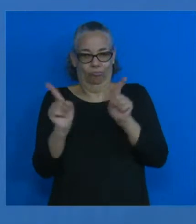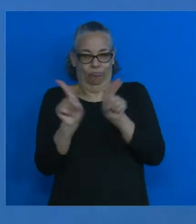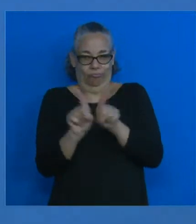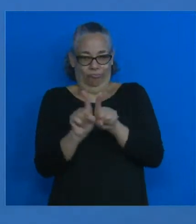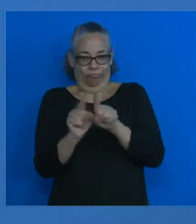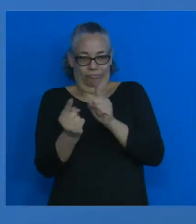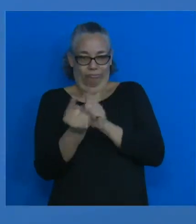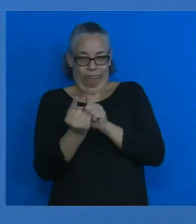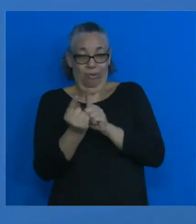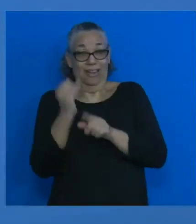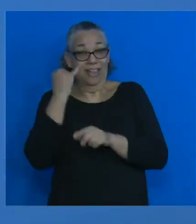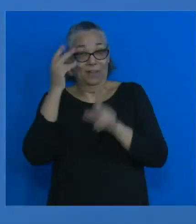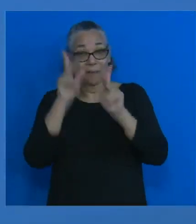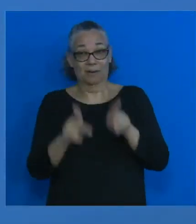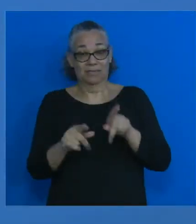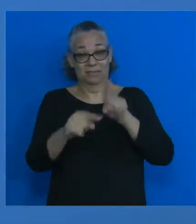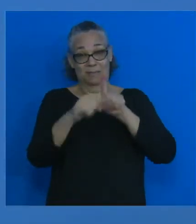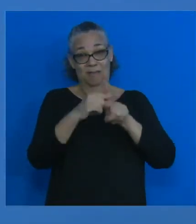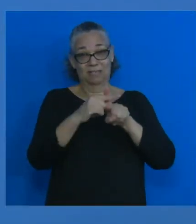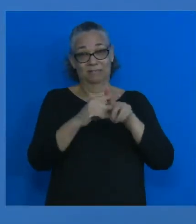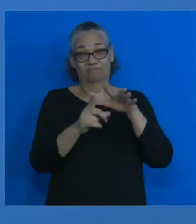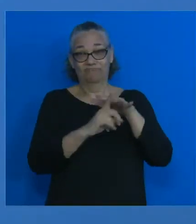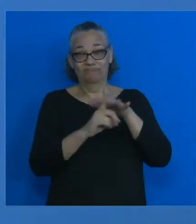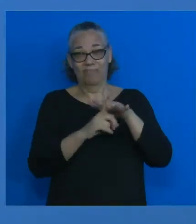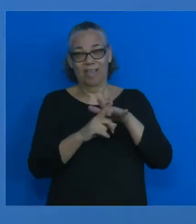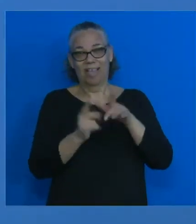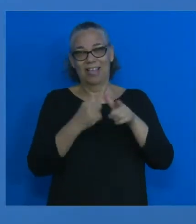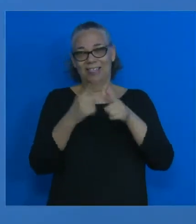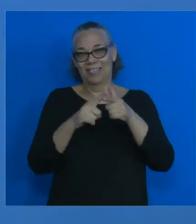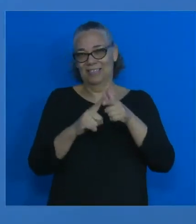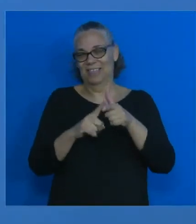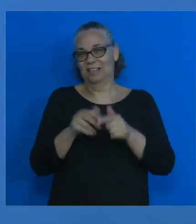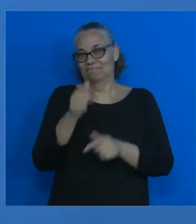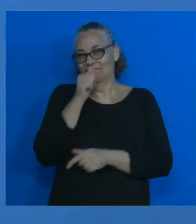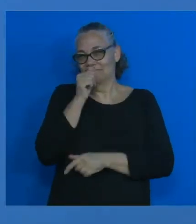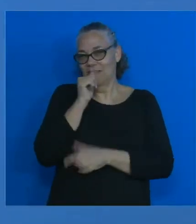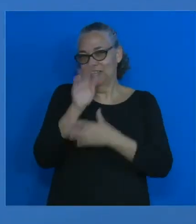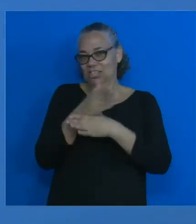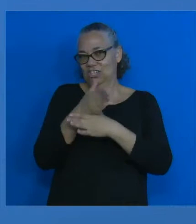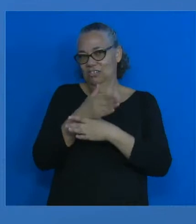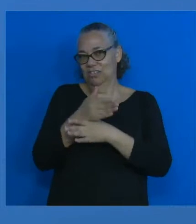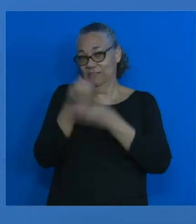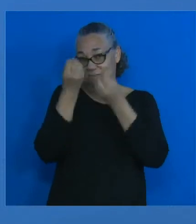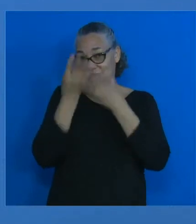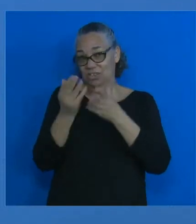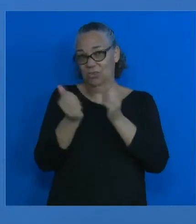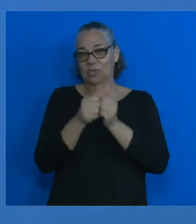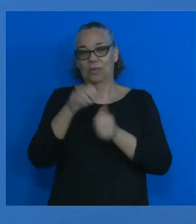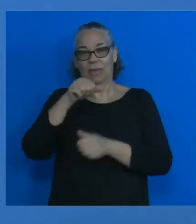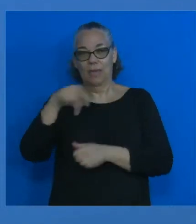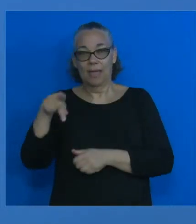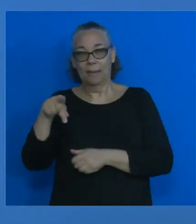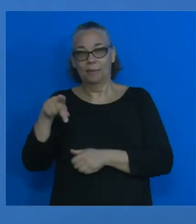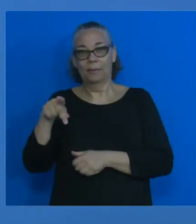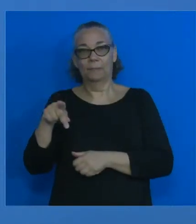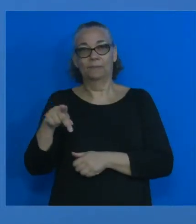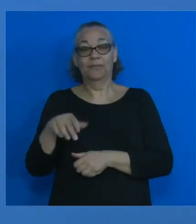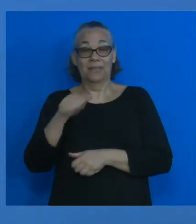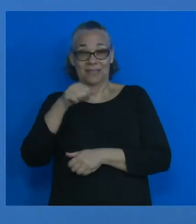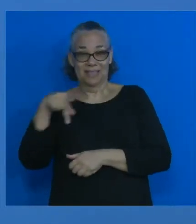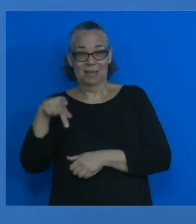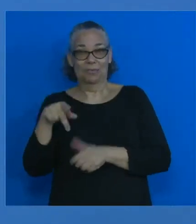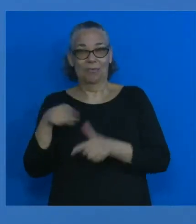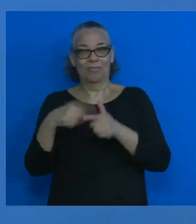tests positive for the coronavirus, they can privately share their diagnosis with the app. We Health Bermuda will then automatically